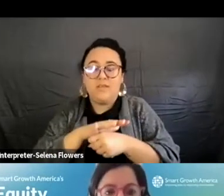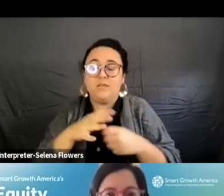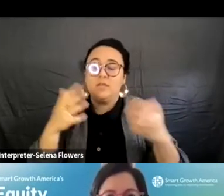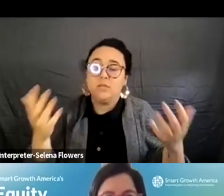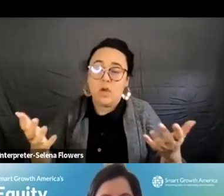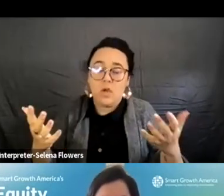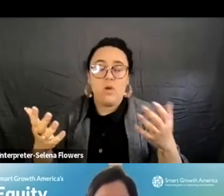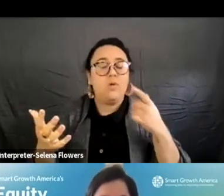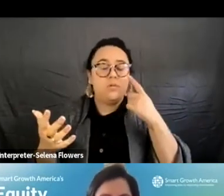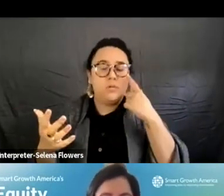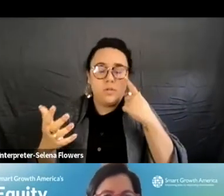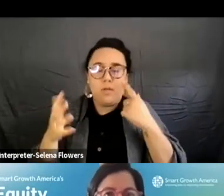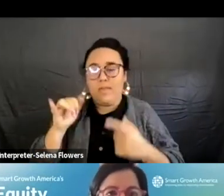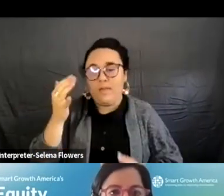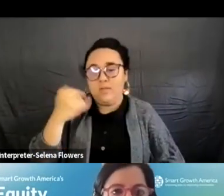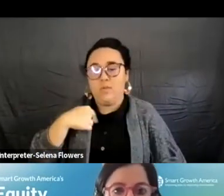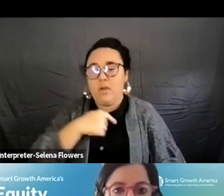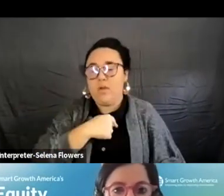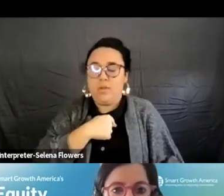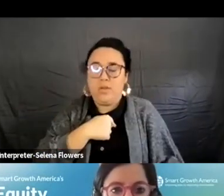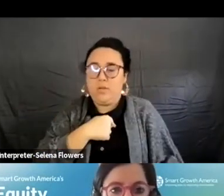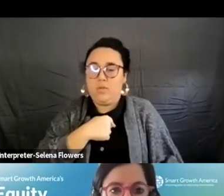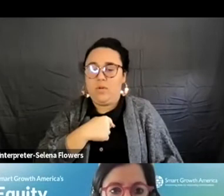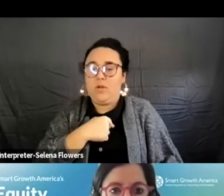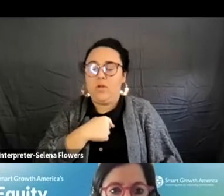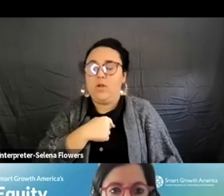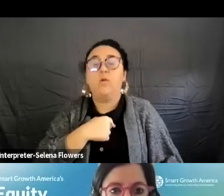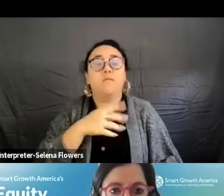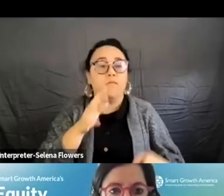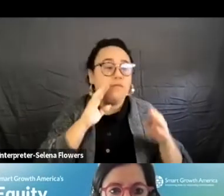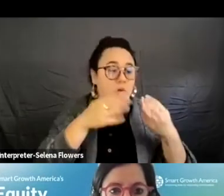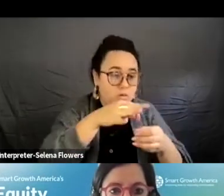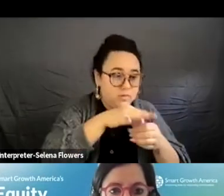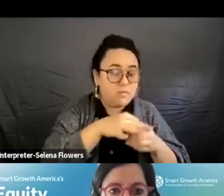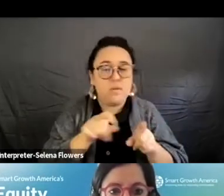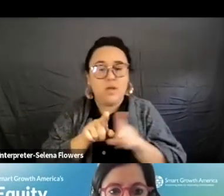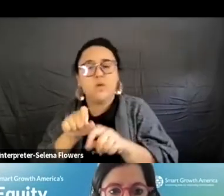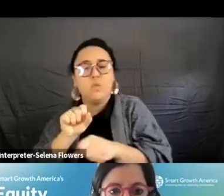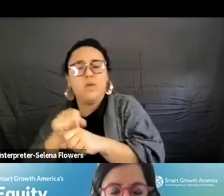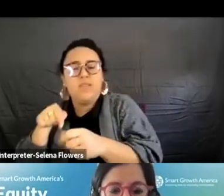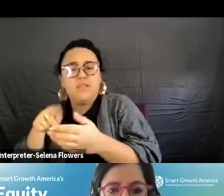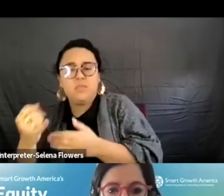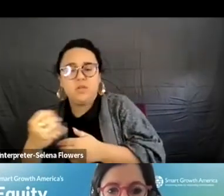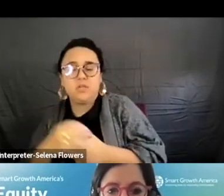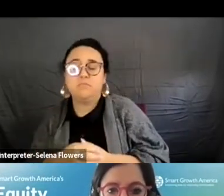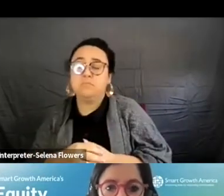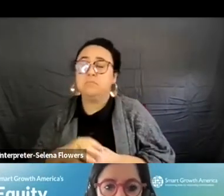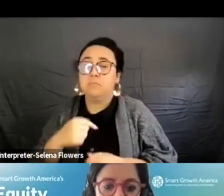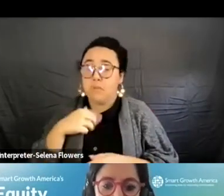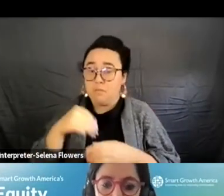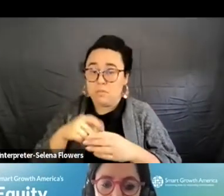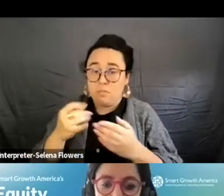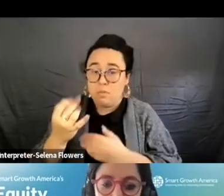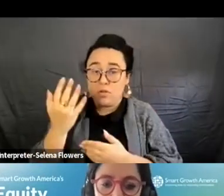so that was why we were sort of indirectly working on this project. But what got me to this project was they were